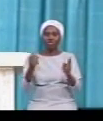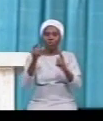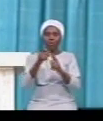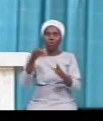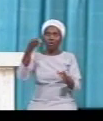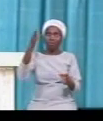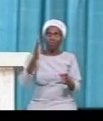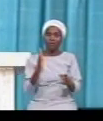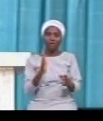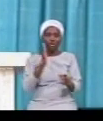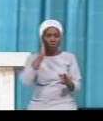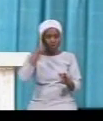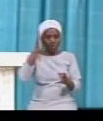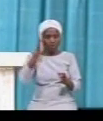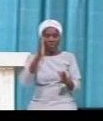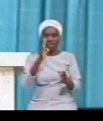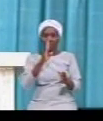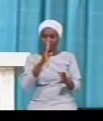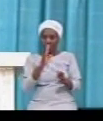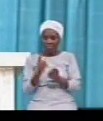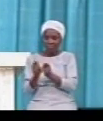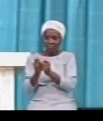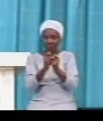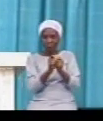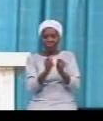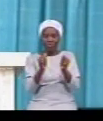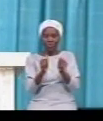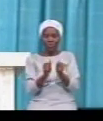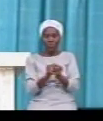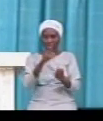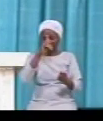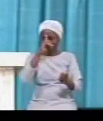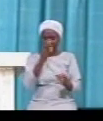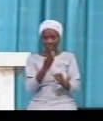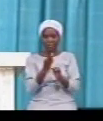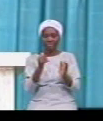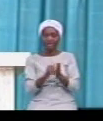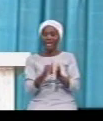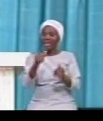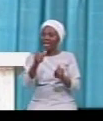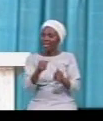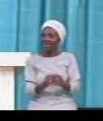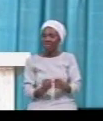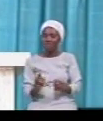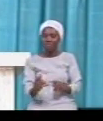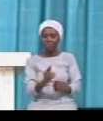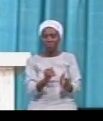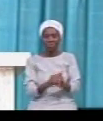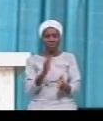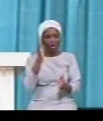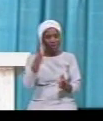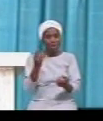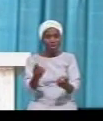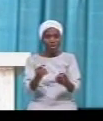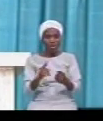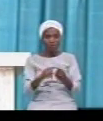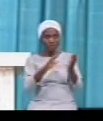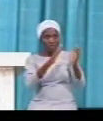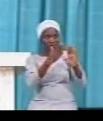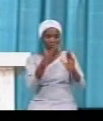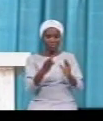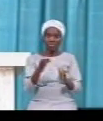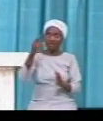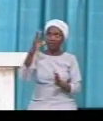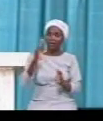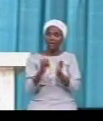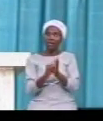act upon the preaching of the word of God. I want to pray that every word that will come from the throne of God, we pray that his purpose will be accomplished in our hearts